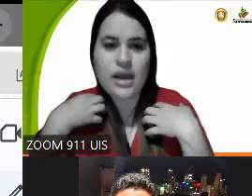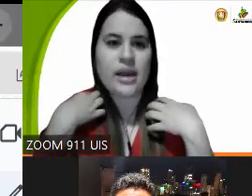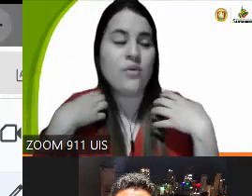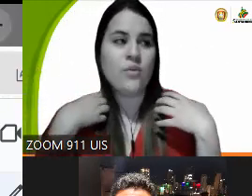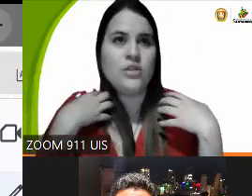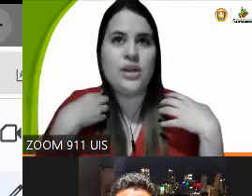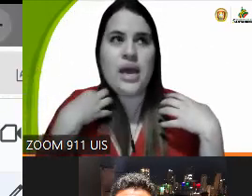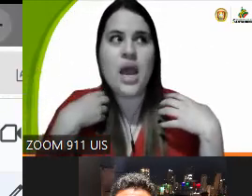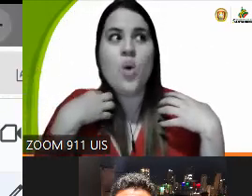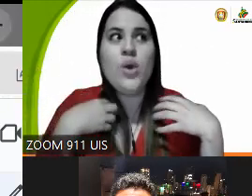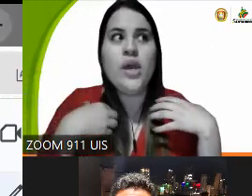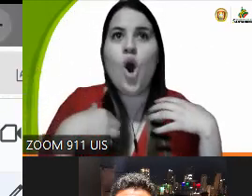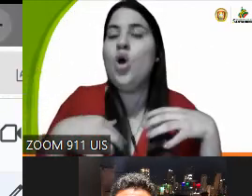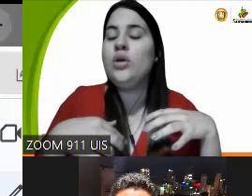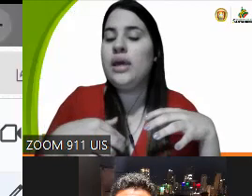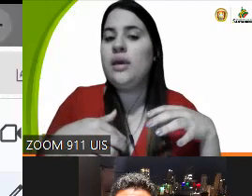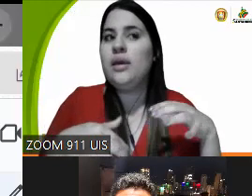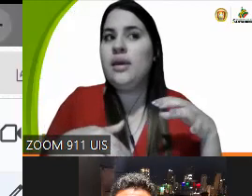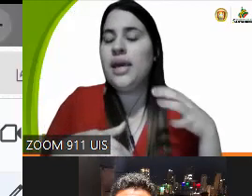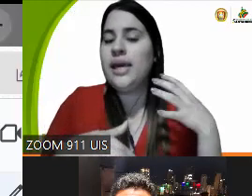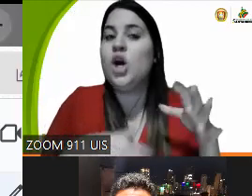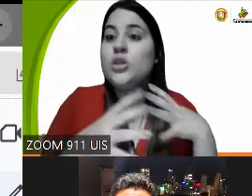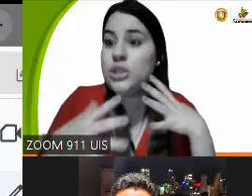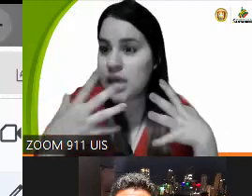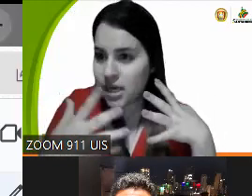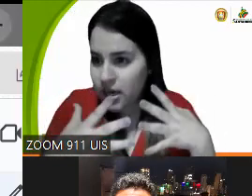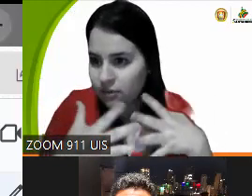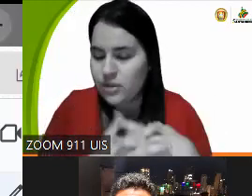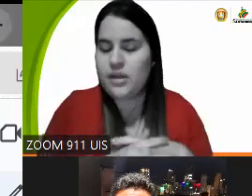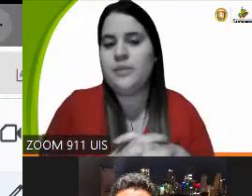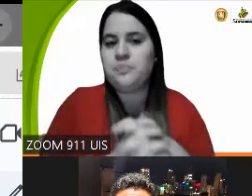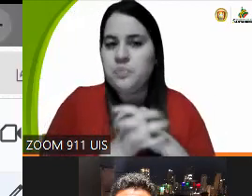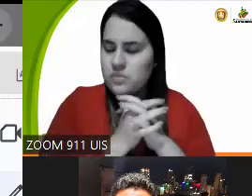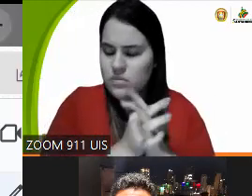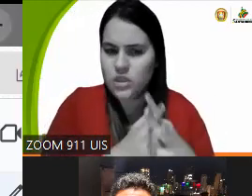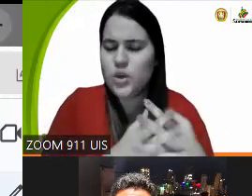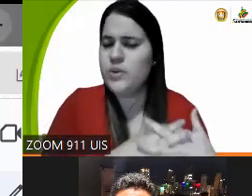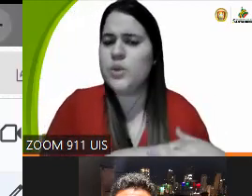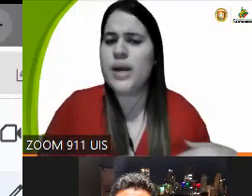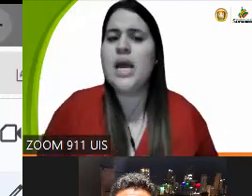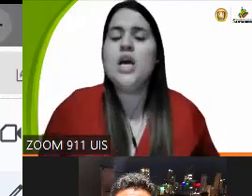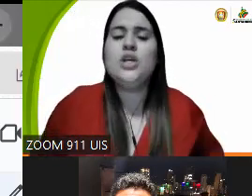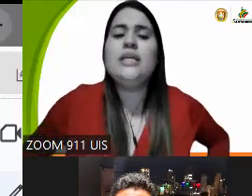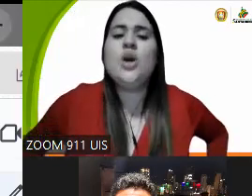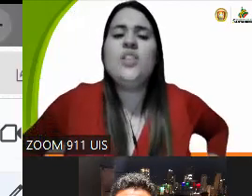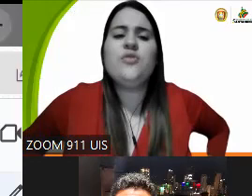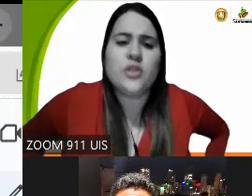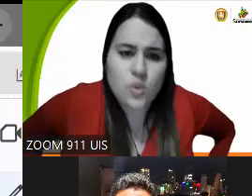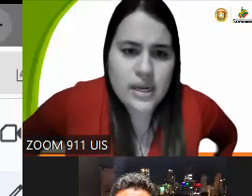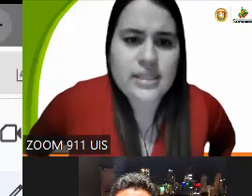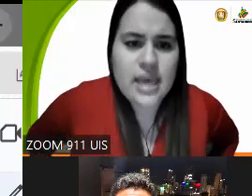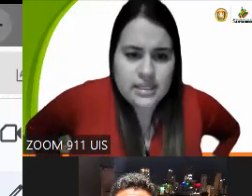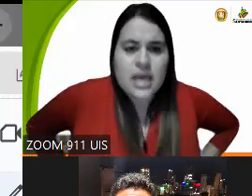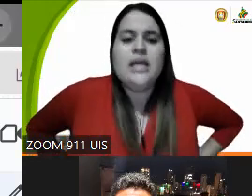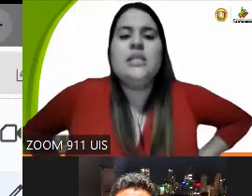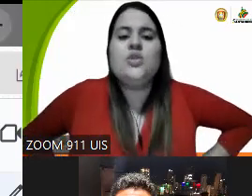idea so that we all can understand everything. So it was great. So let's go with the first